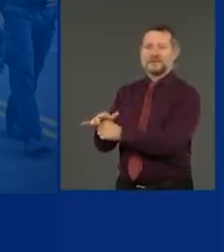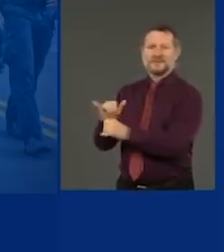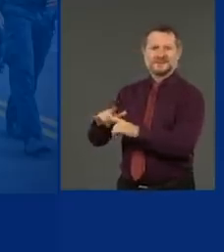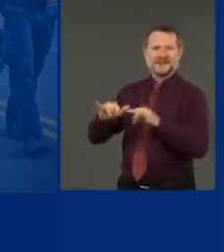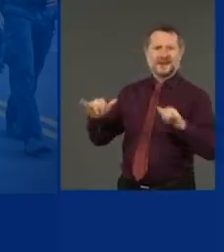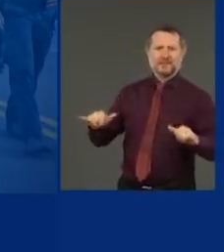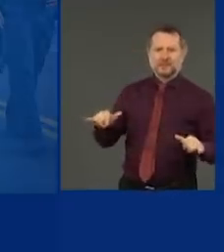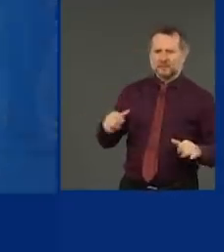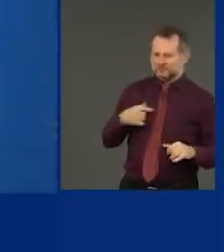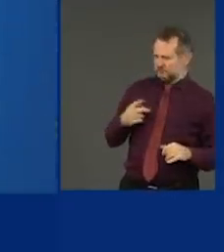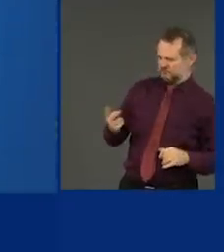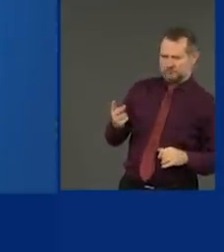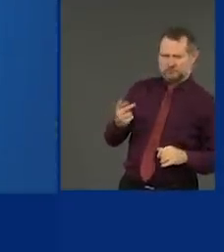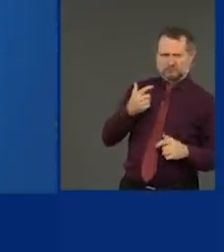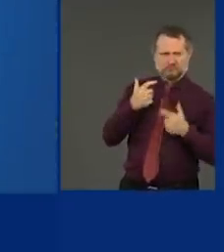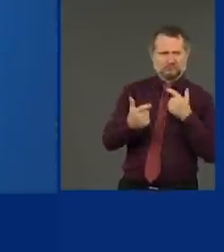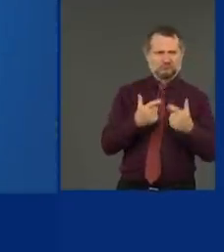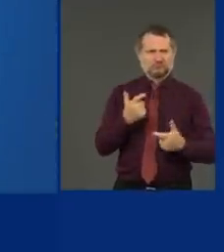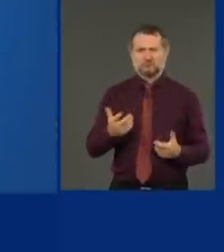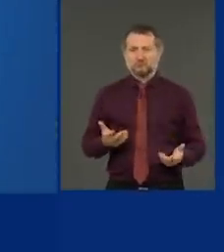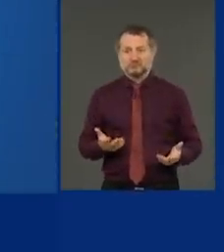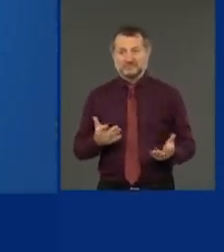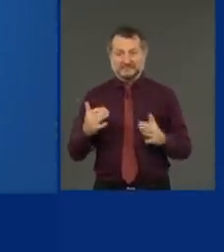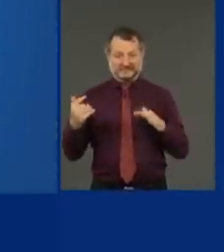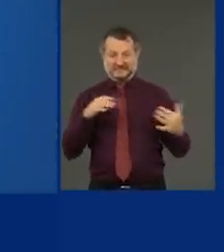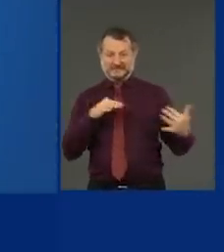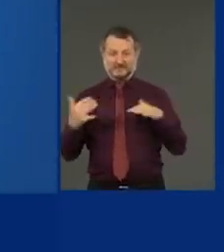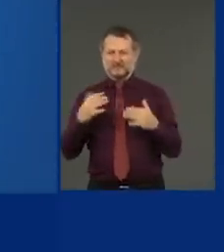it. The tensions are real. The tensions are there.